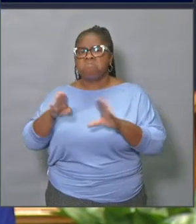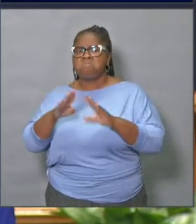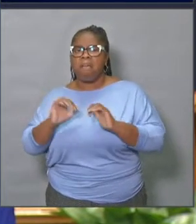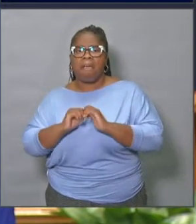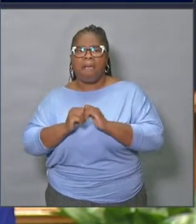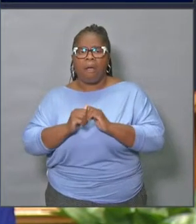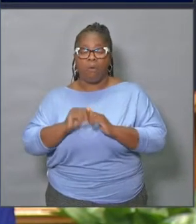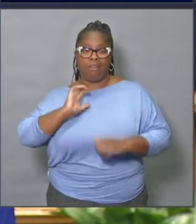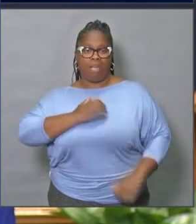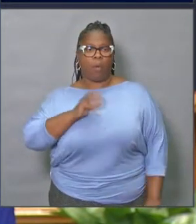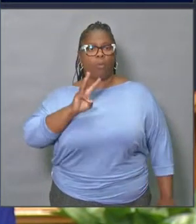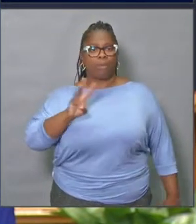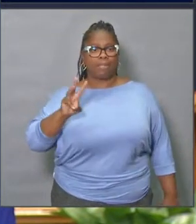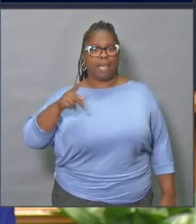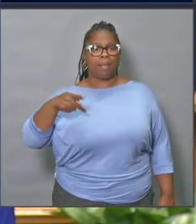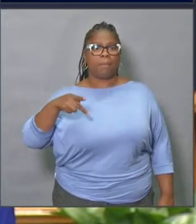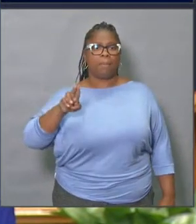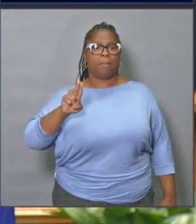our website, which is